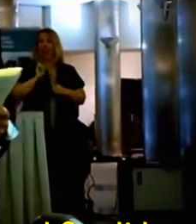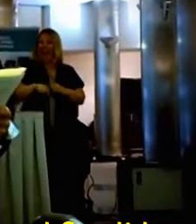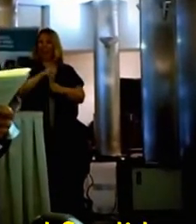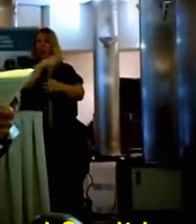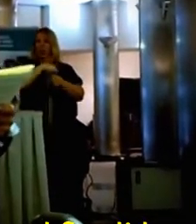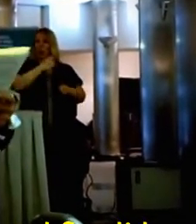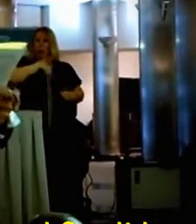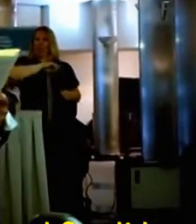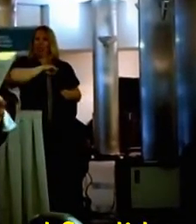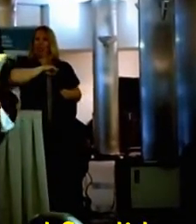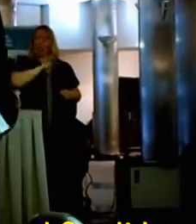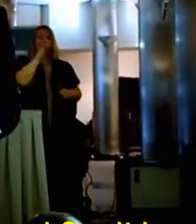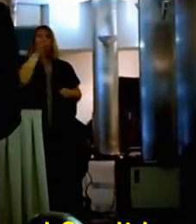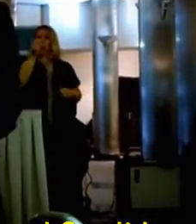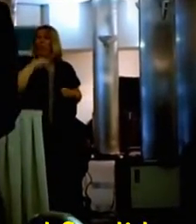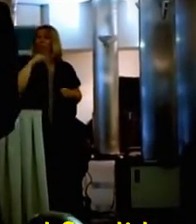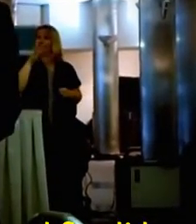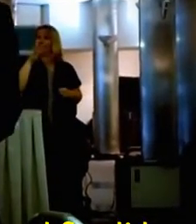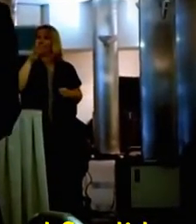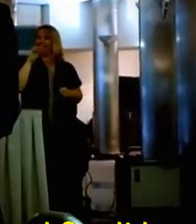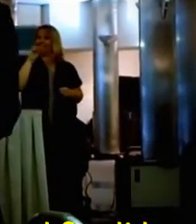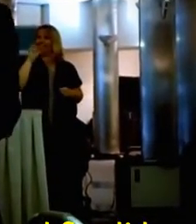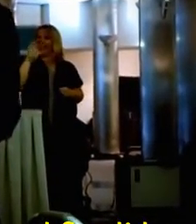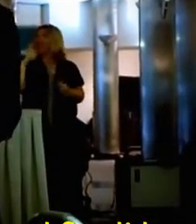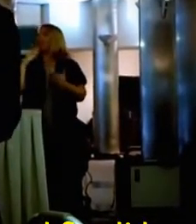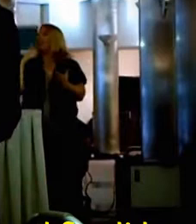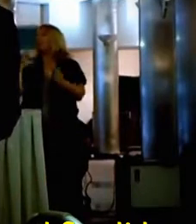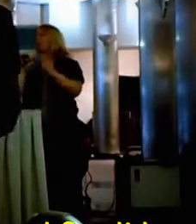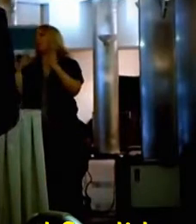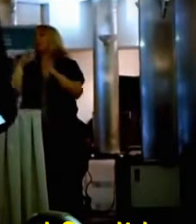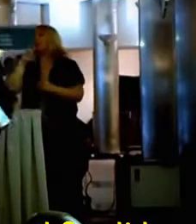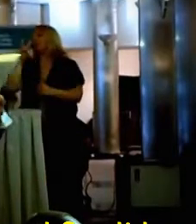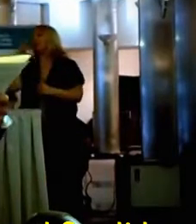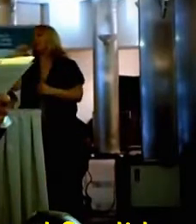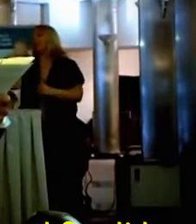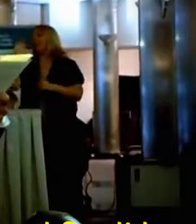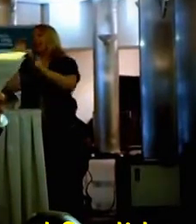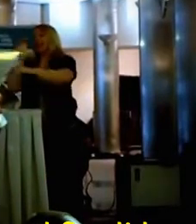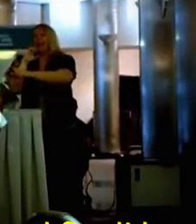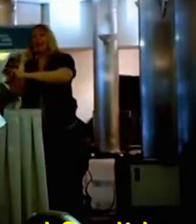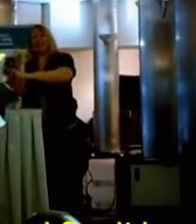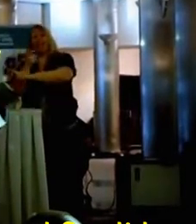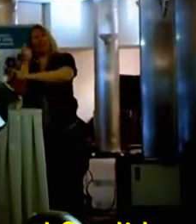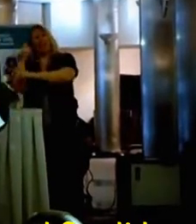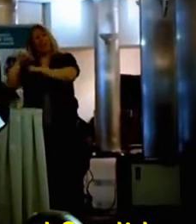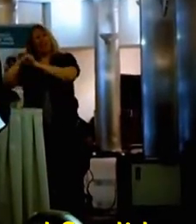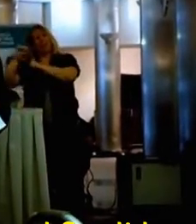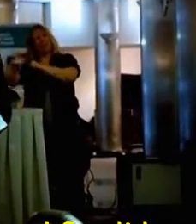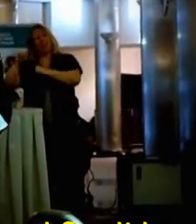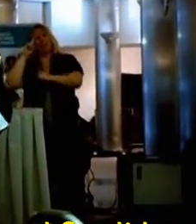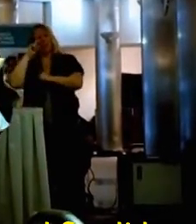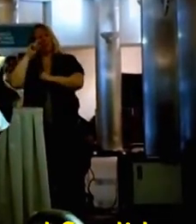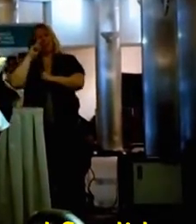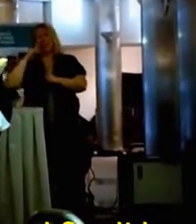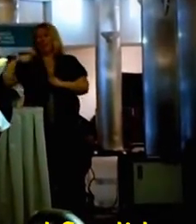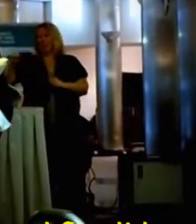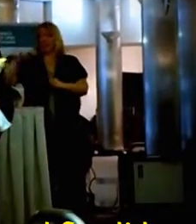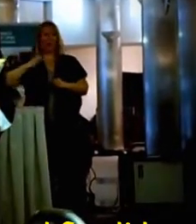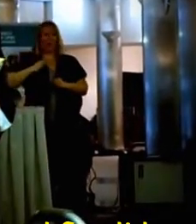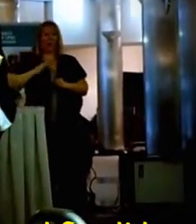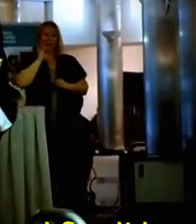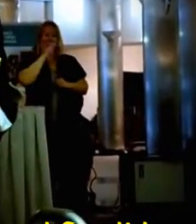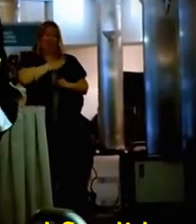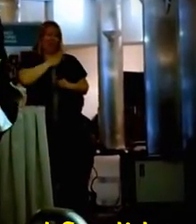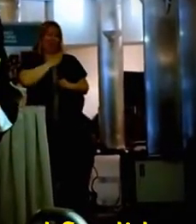So we will be given 60 seconds. Thank you very much for giving me a little more. I'm indulging you a little bit, thank you, but I'm not speak. Sure your fellow candidates are that happy